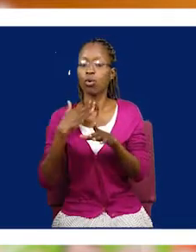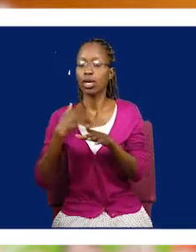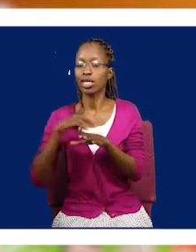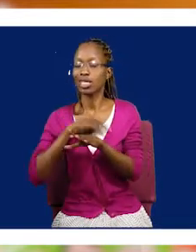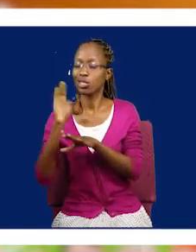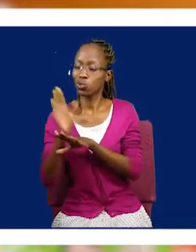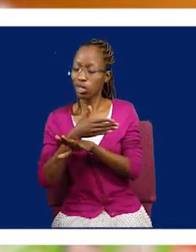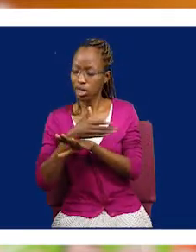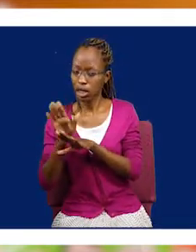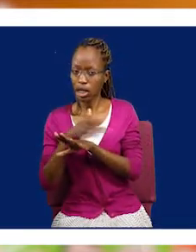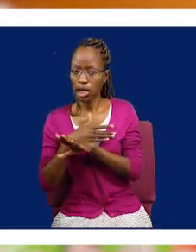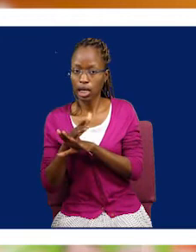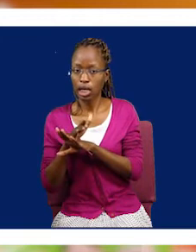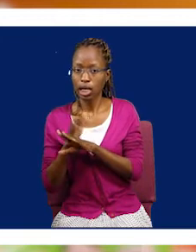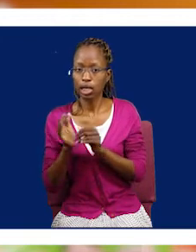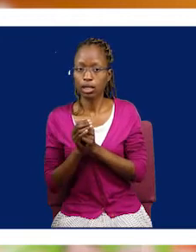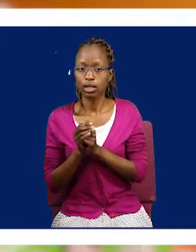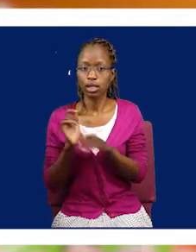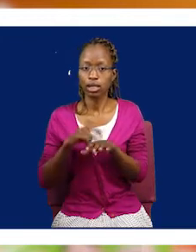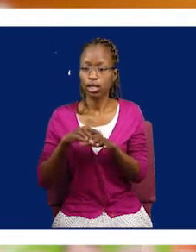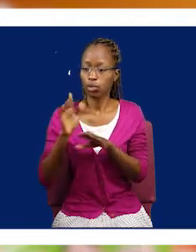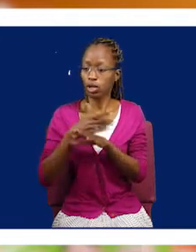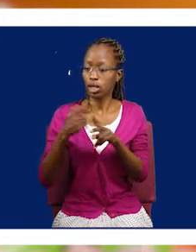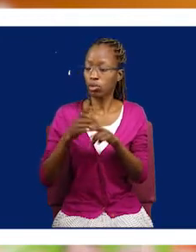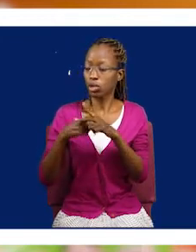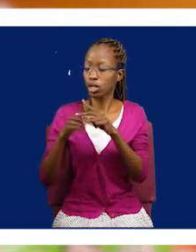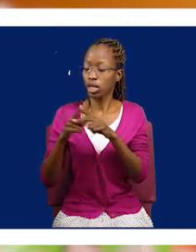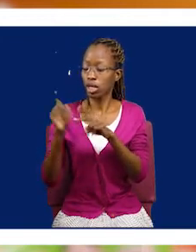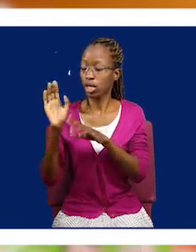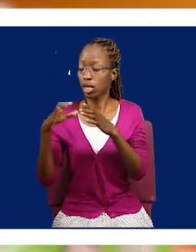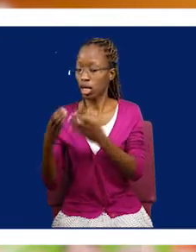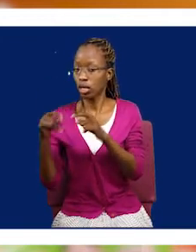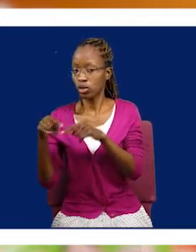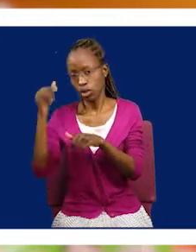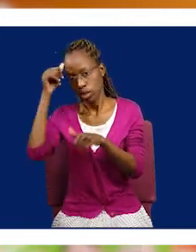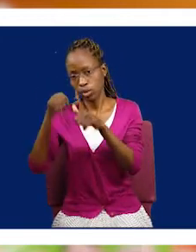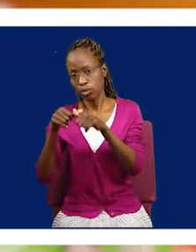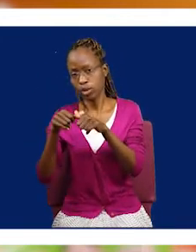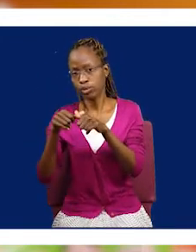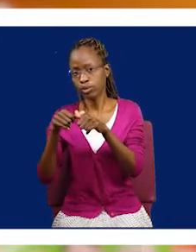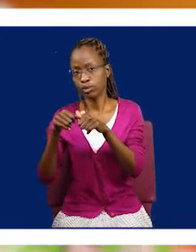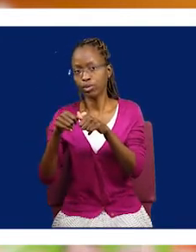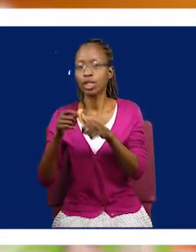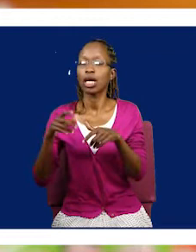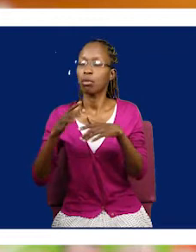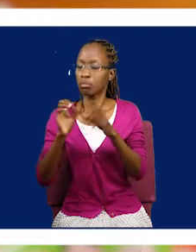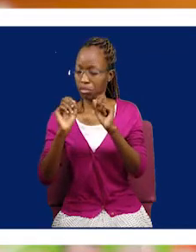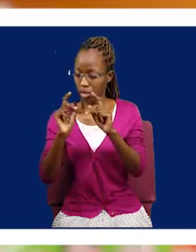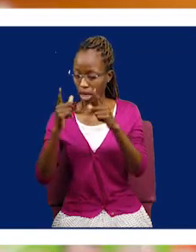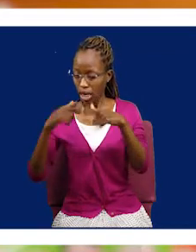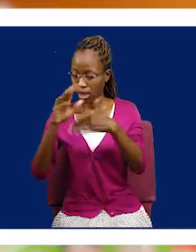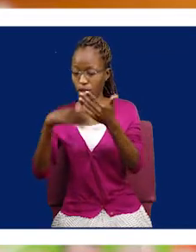sing that song that we sang when we began our class today. Do you remember the song? Can we stand up and sing the